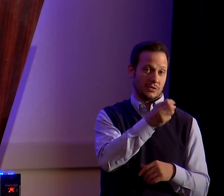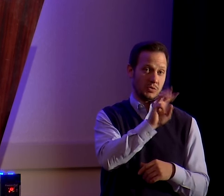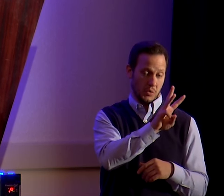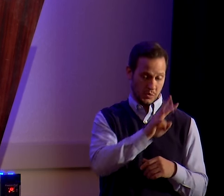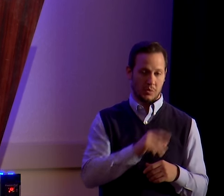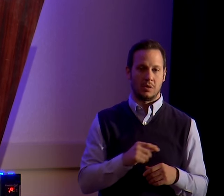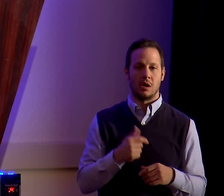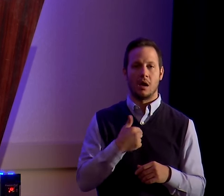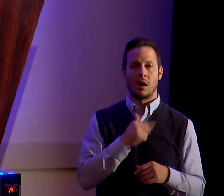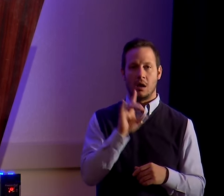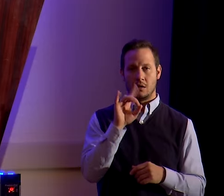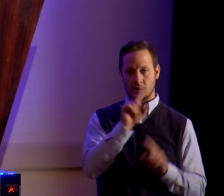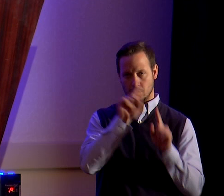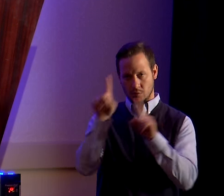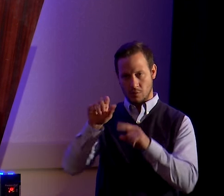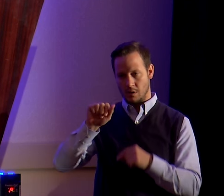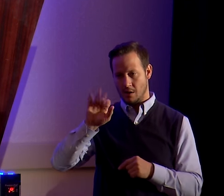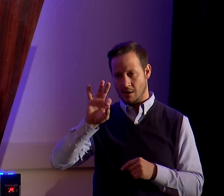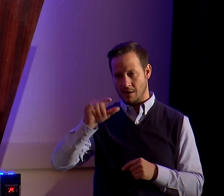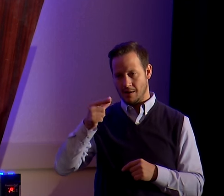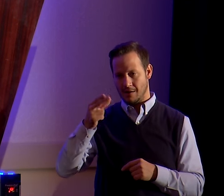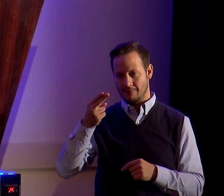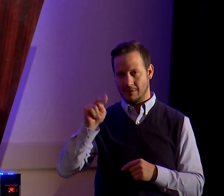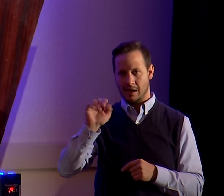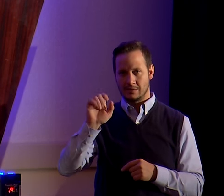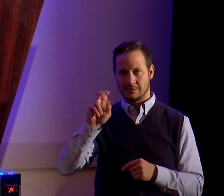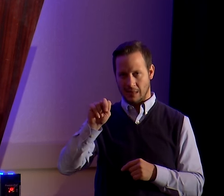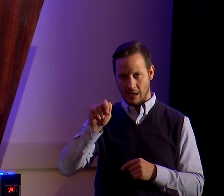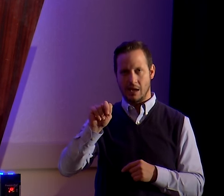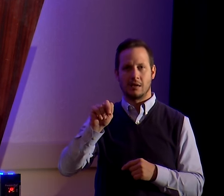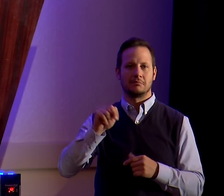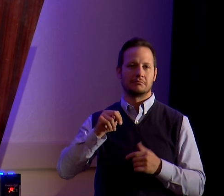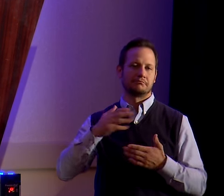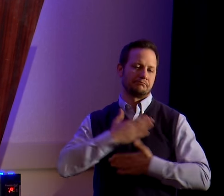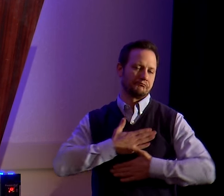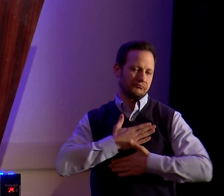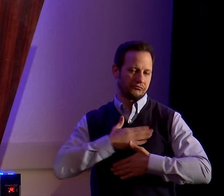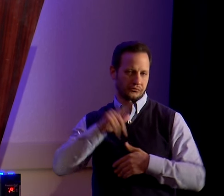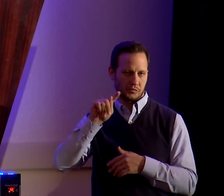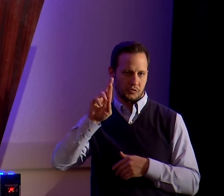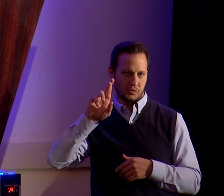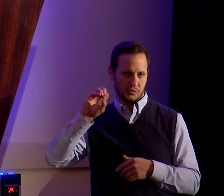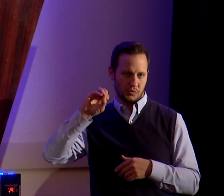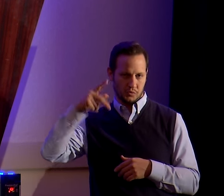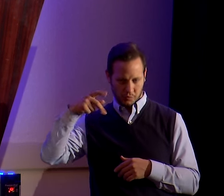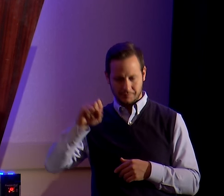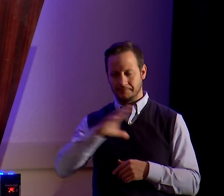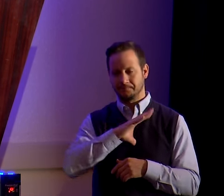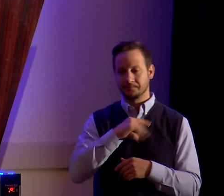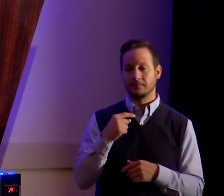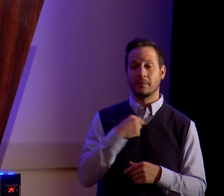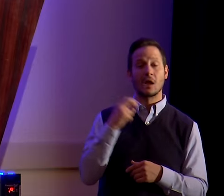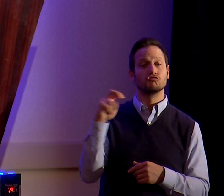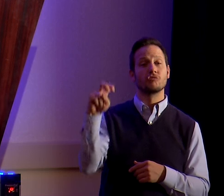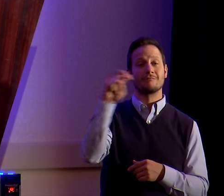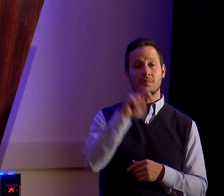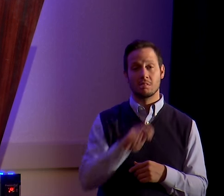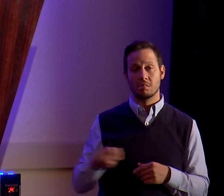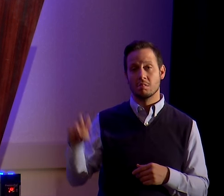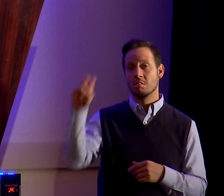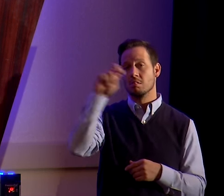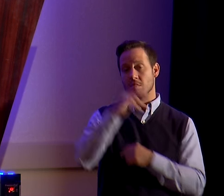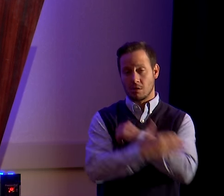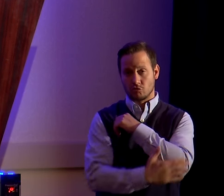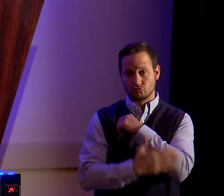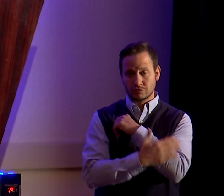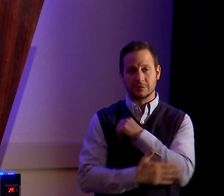also made a trip to Afghanistan to entertain the troops. So when I start traveling this country and